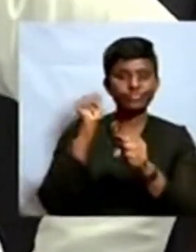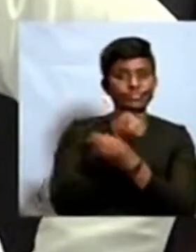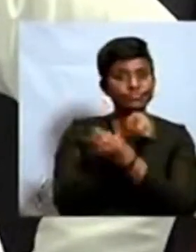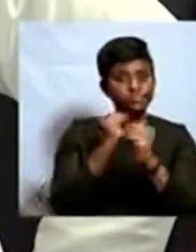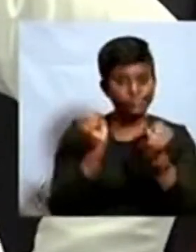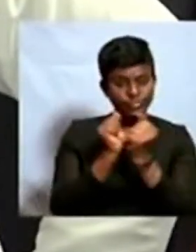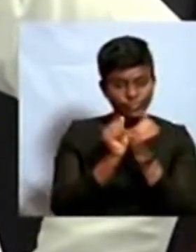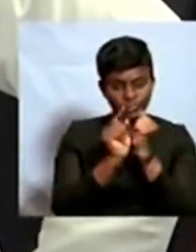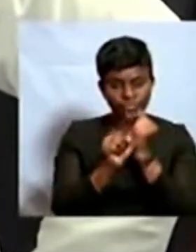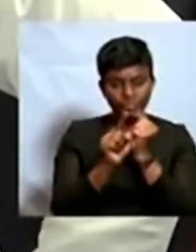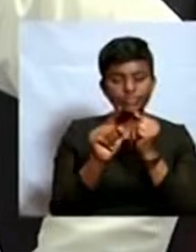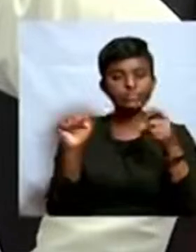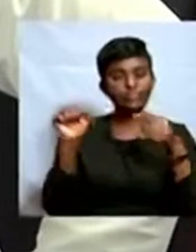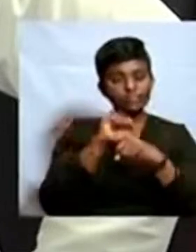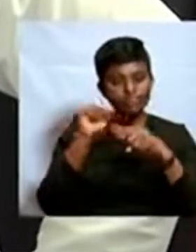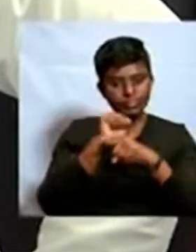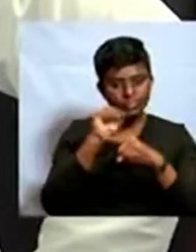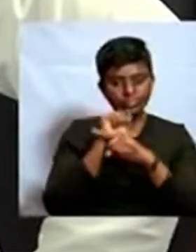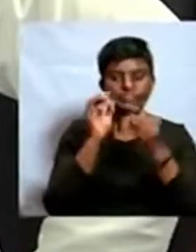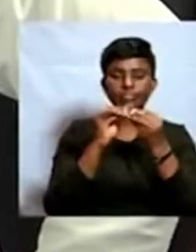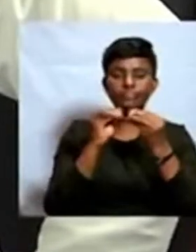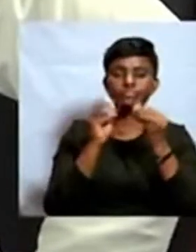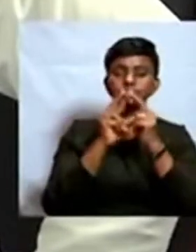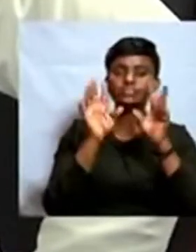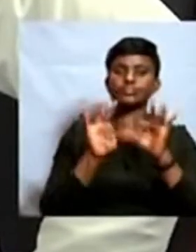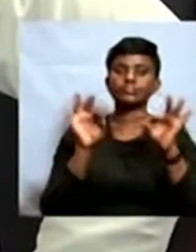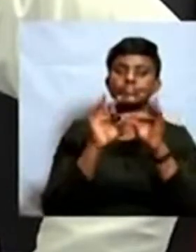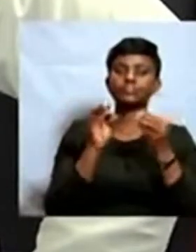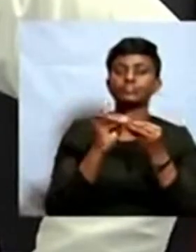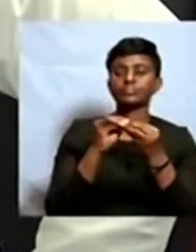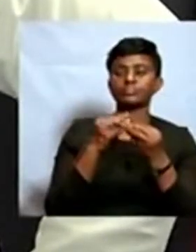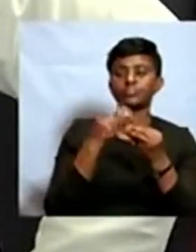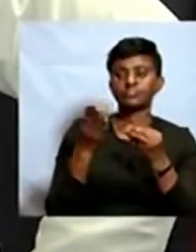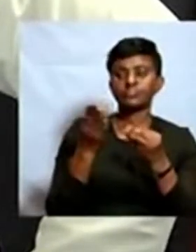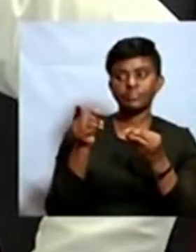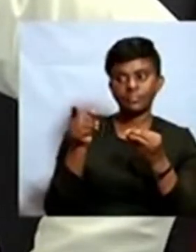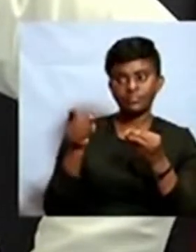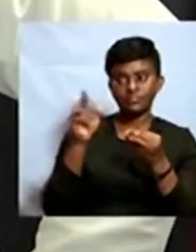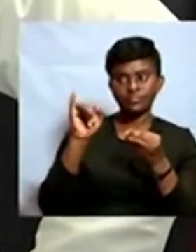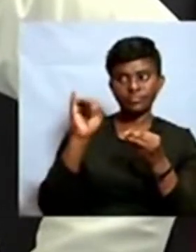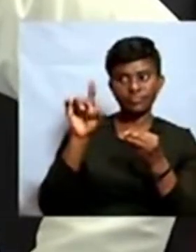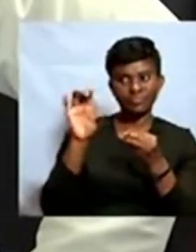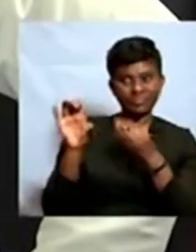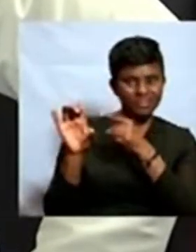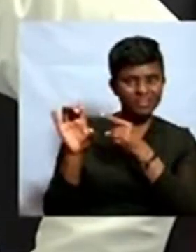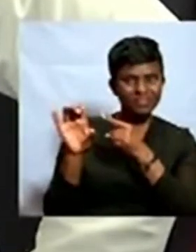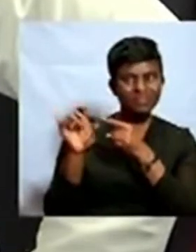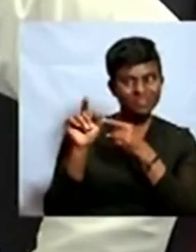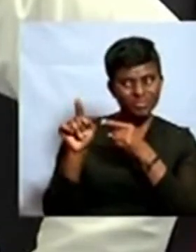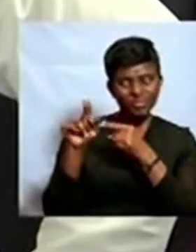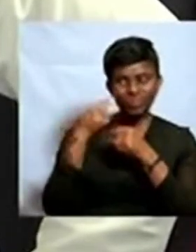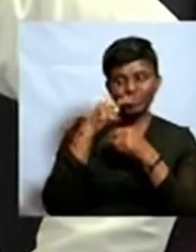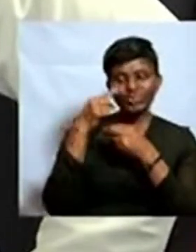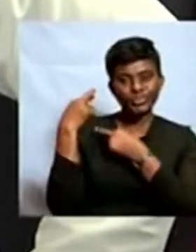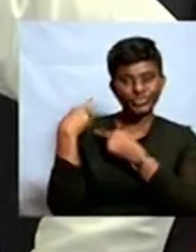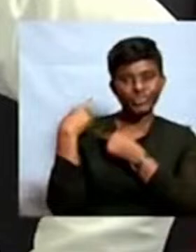this, capacity building is critical. As IDC